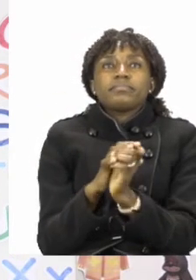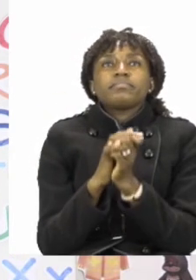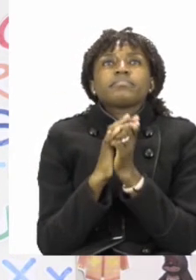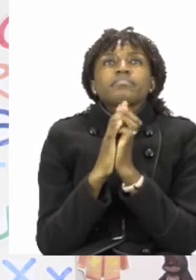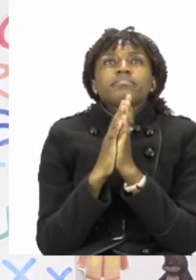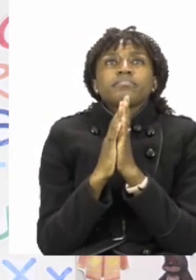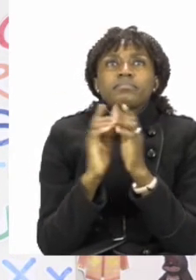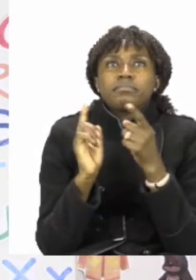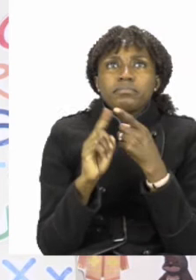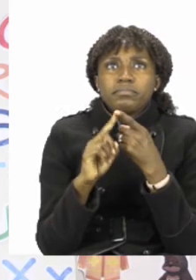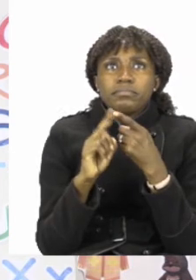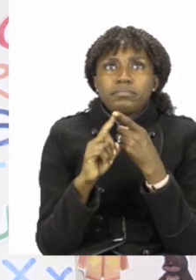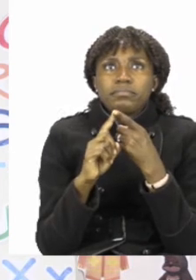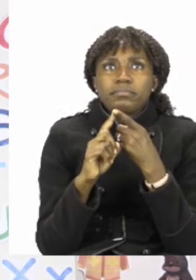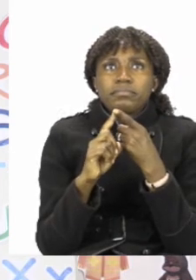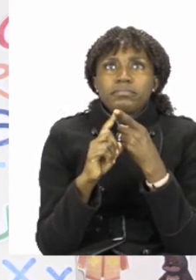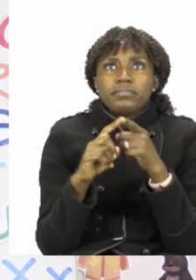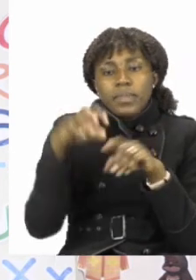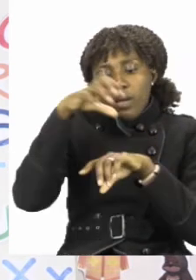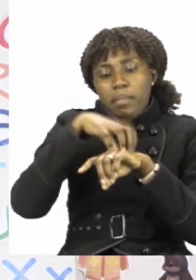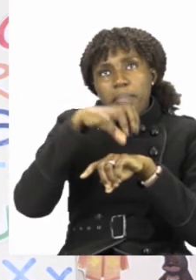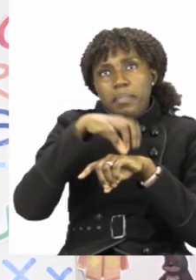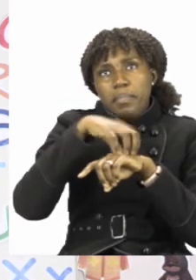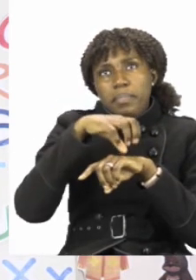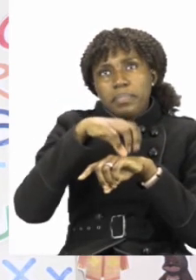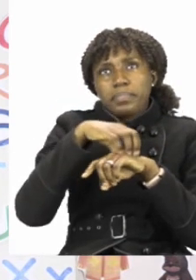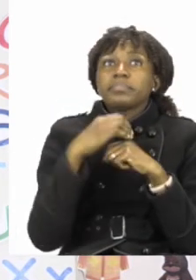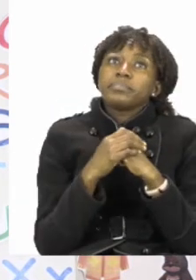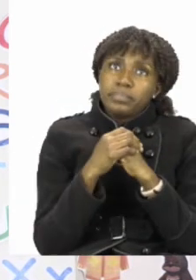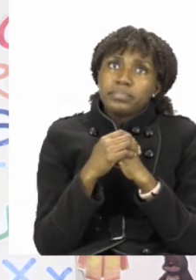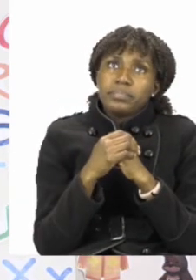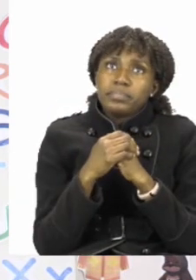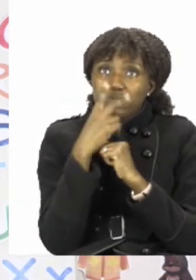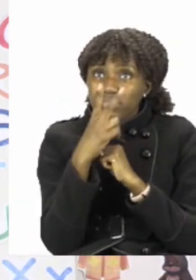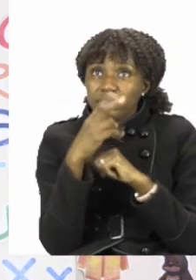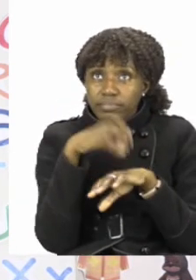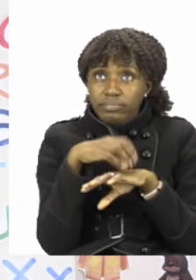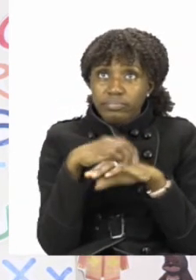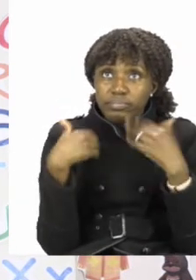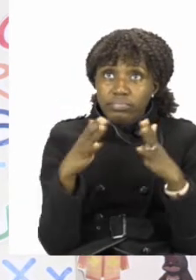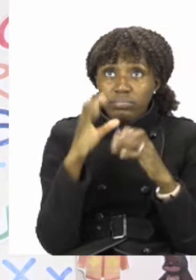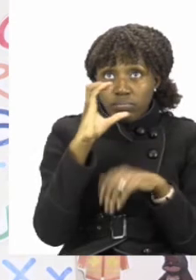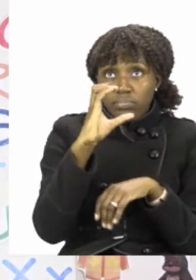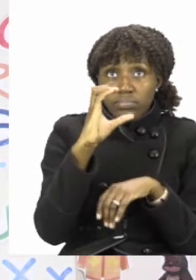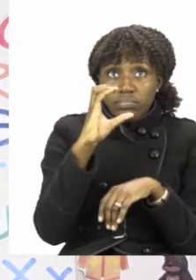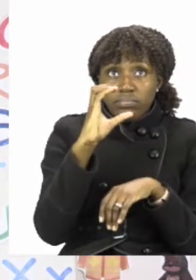The first one that we have is cake. Now, as you can see, the word cake has